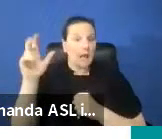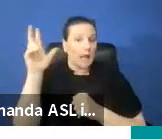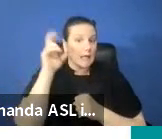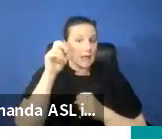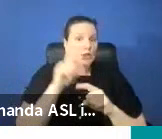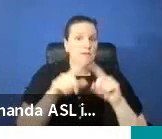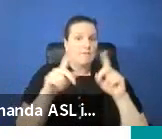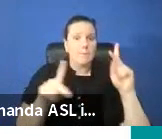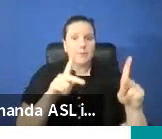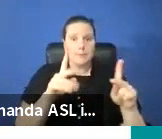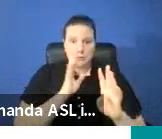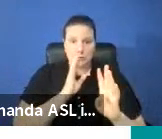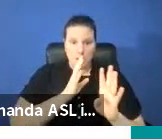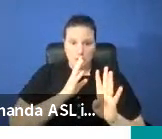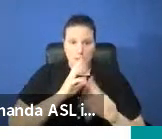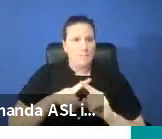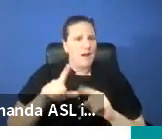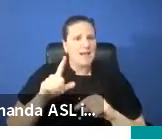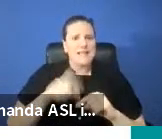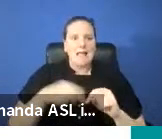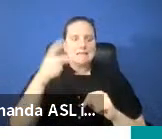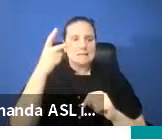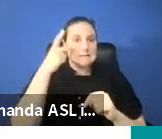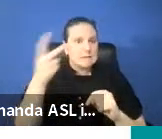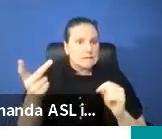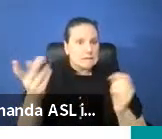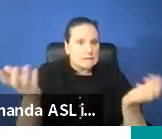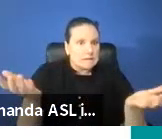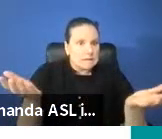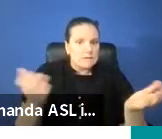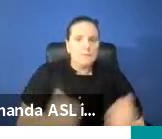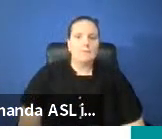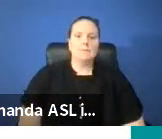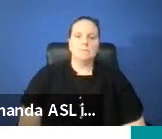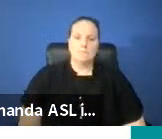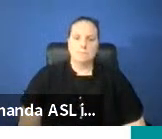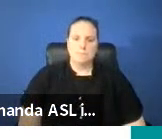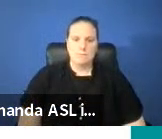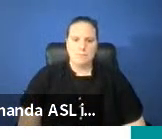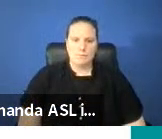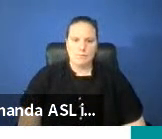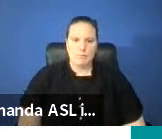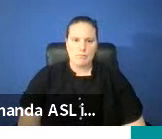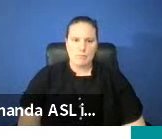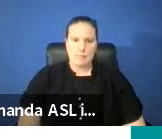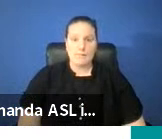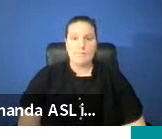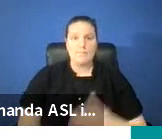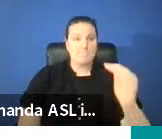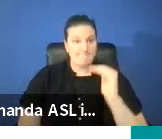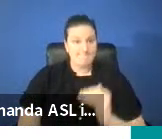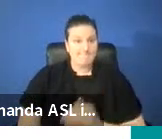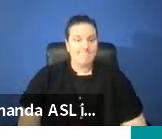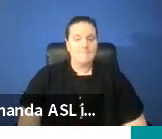people speaking, but may not see them. All right, next slide.